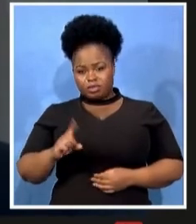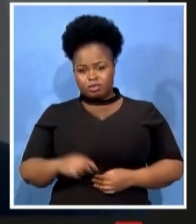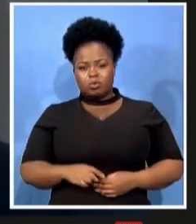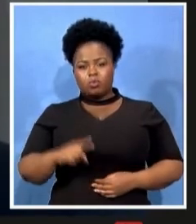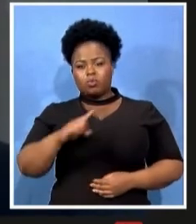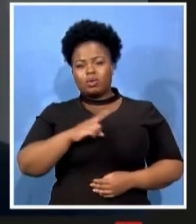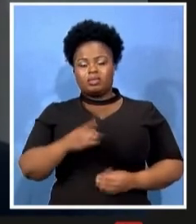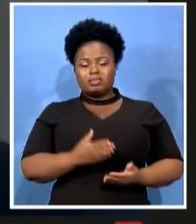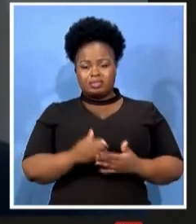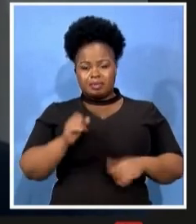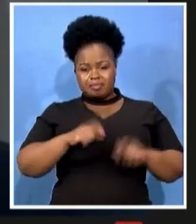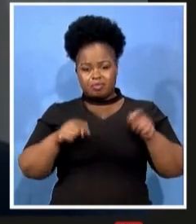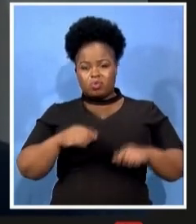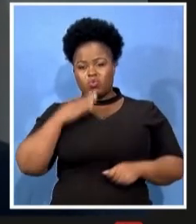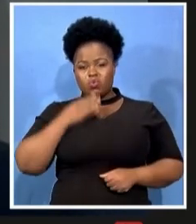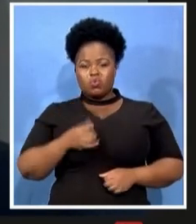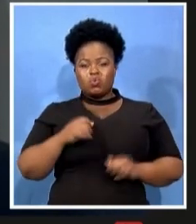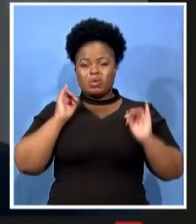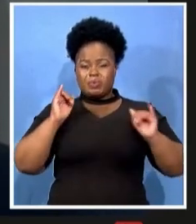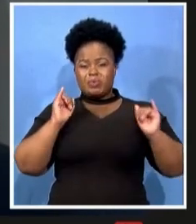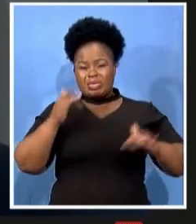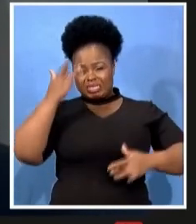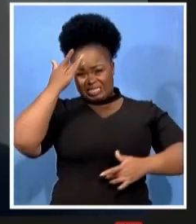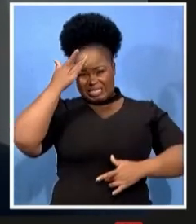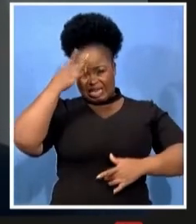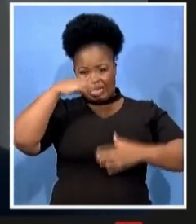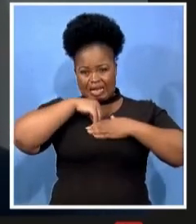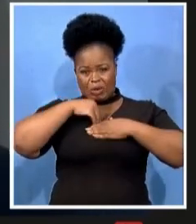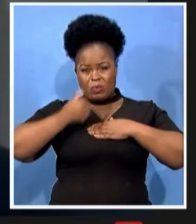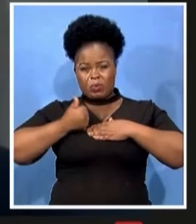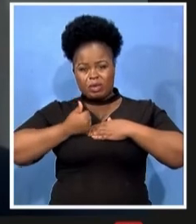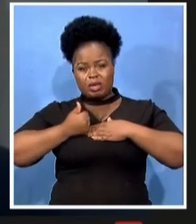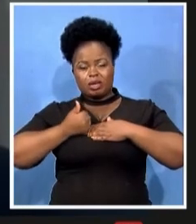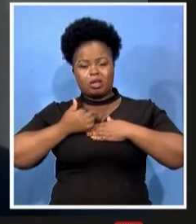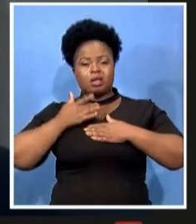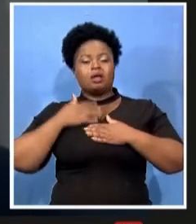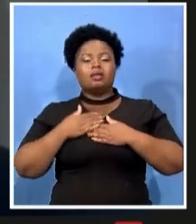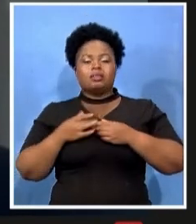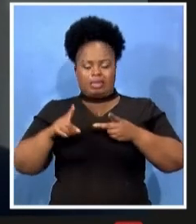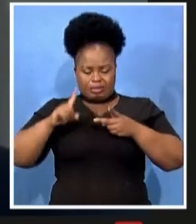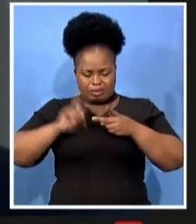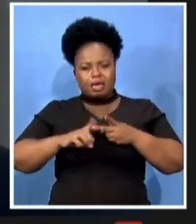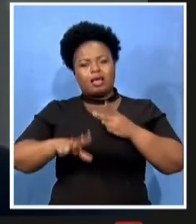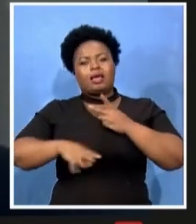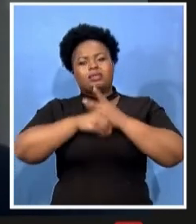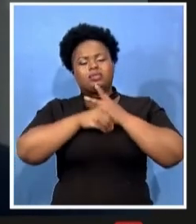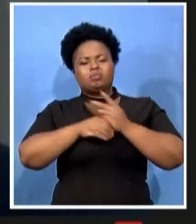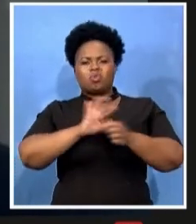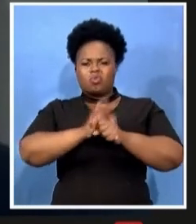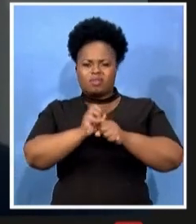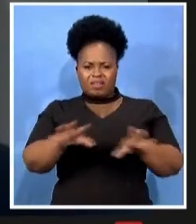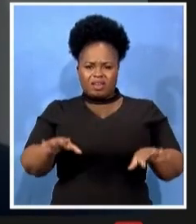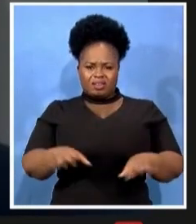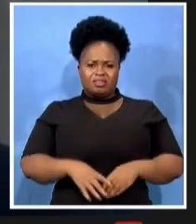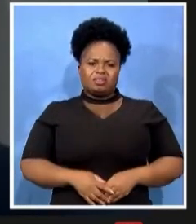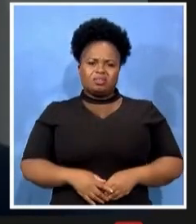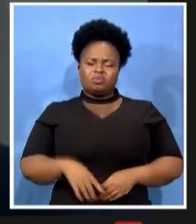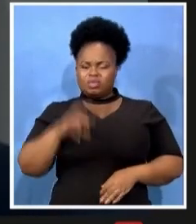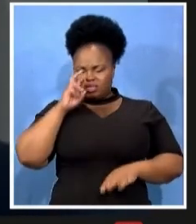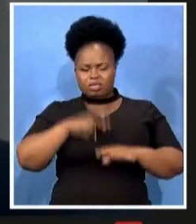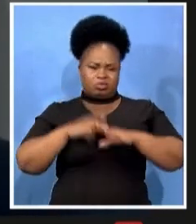post-COVID infection. And we need to be able to stave that off or prevent that from happening. For example,